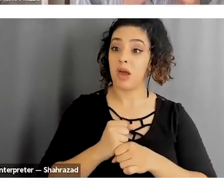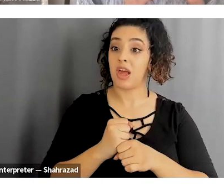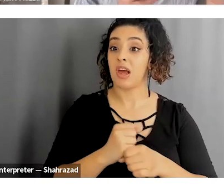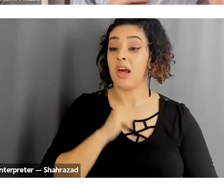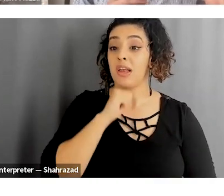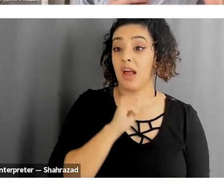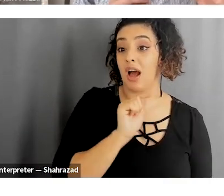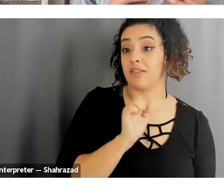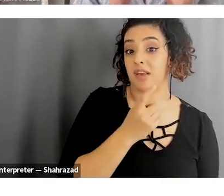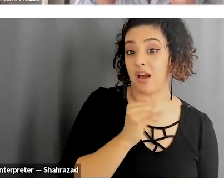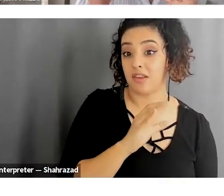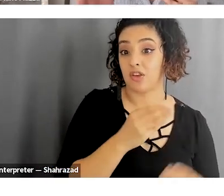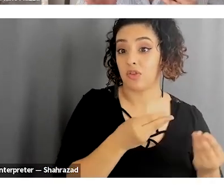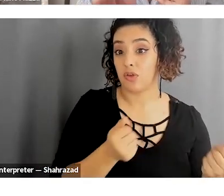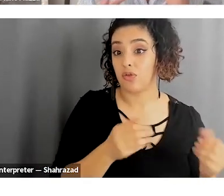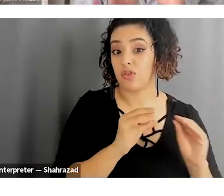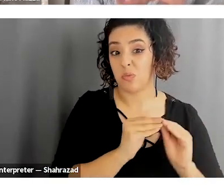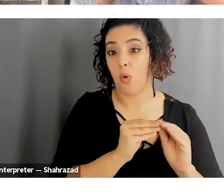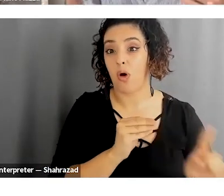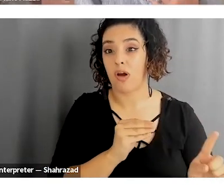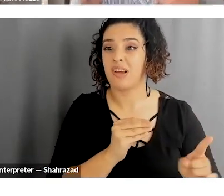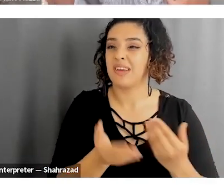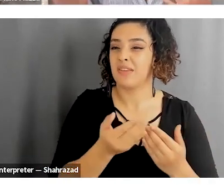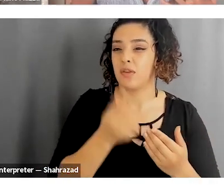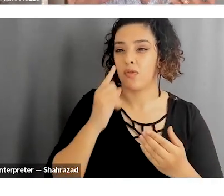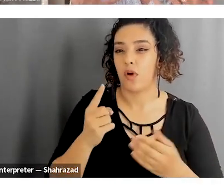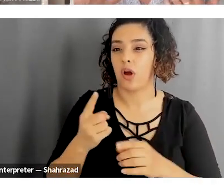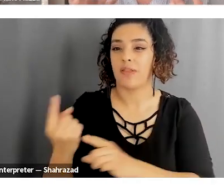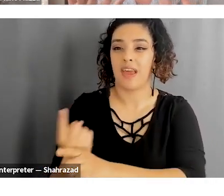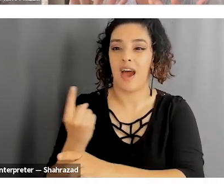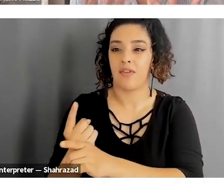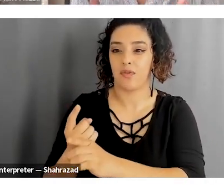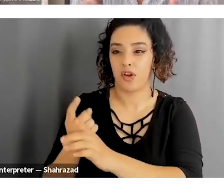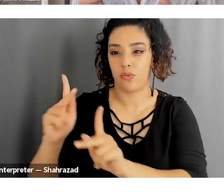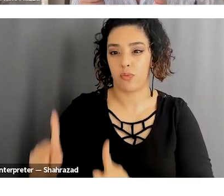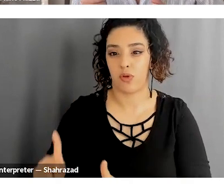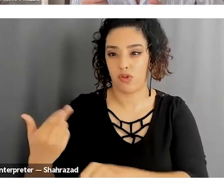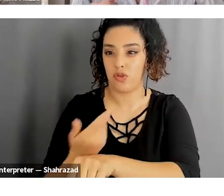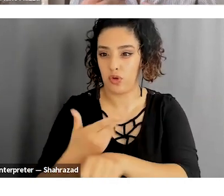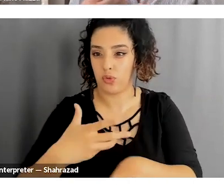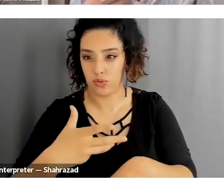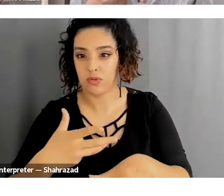exclusive or maybe too expensive for the average consumer. So that's also something I hope to kind of talk about today, is that